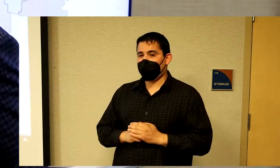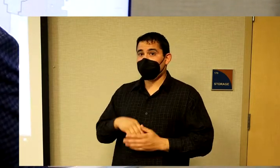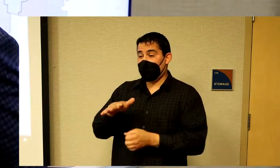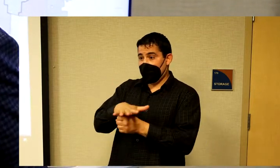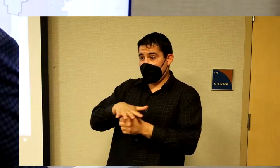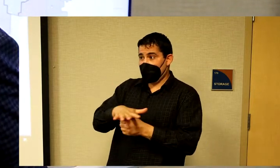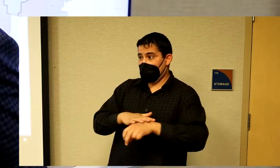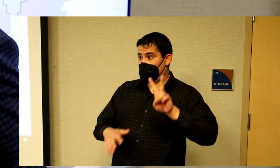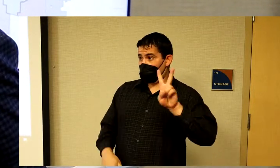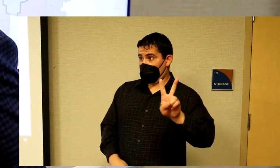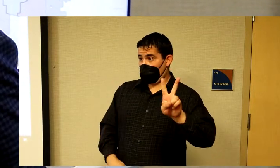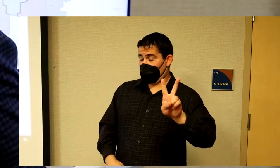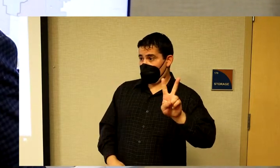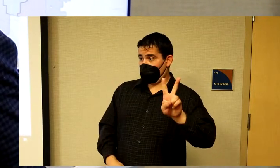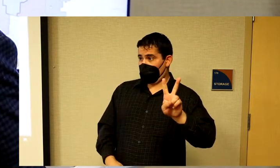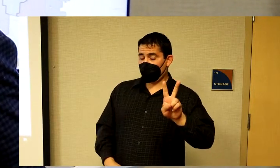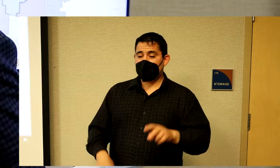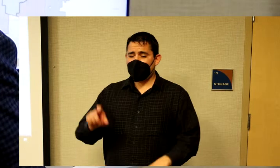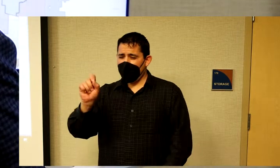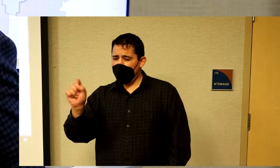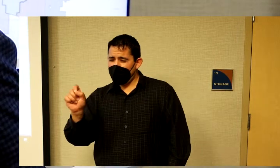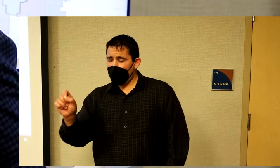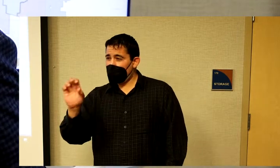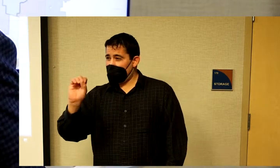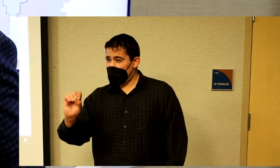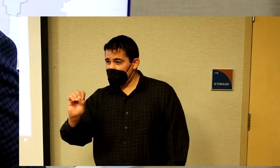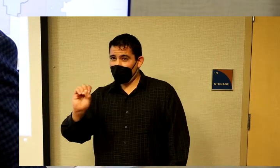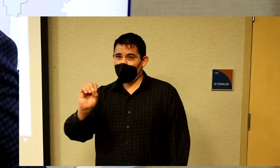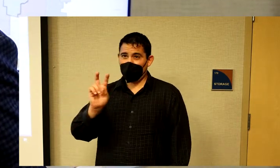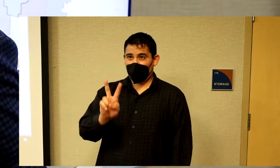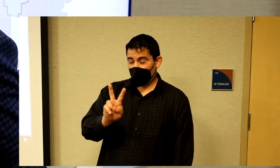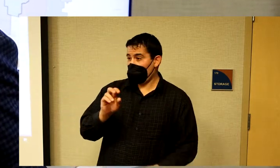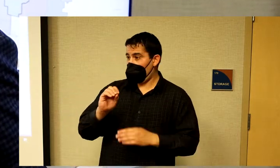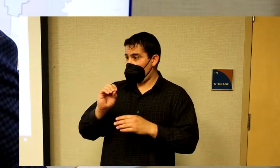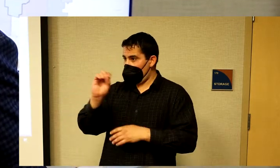District 2 is 0.02% over.